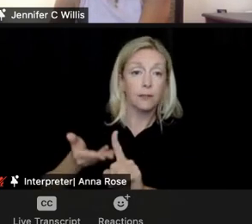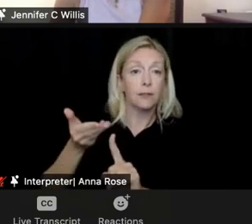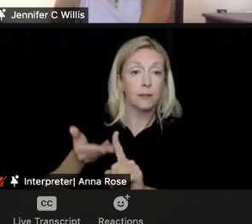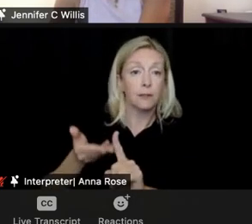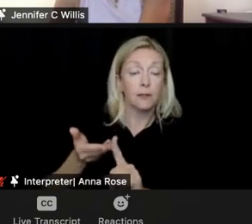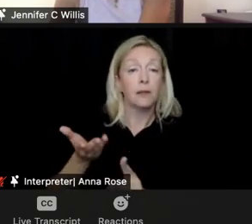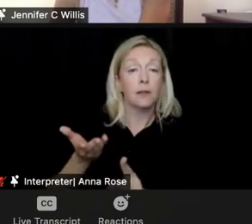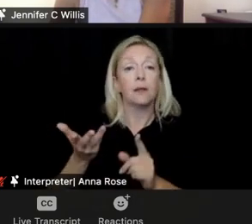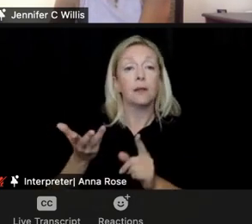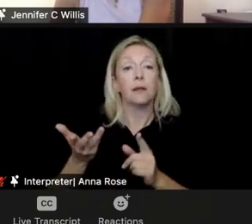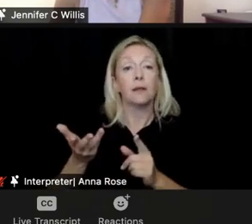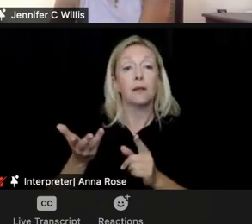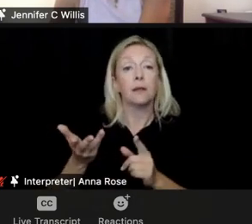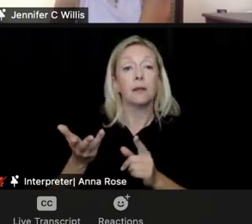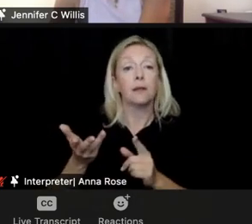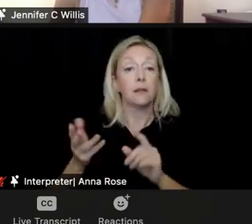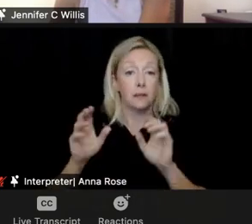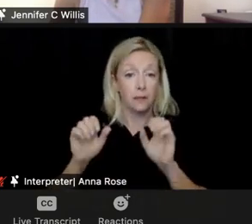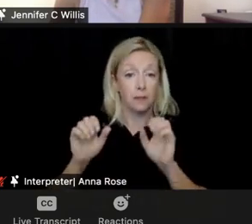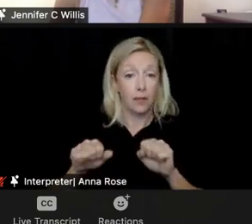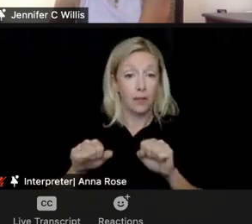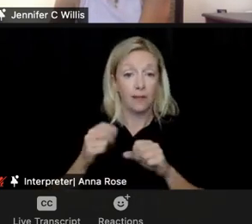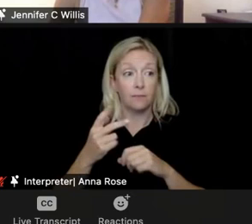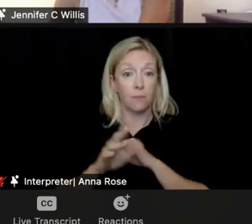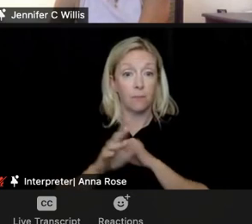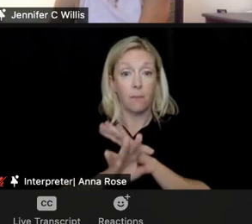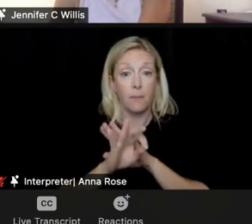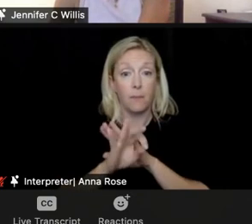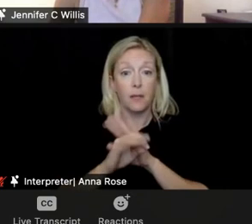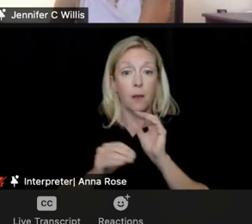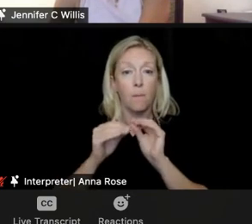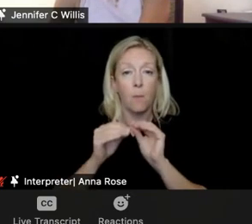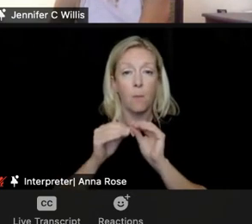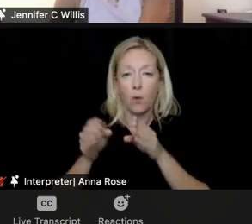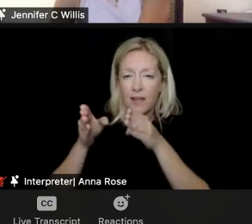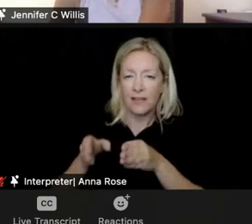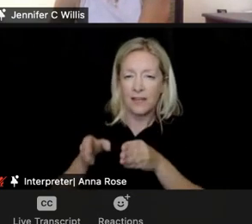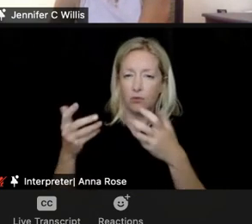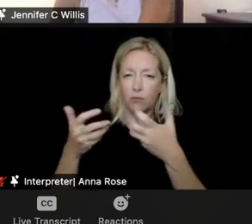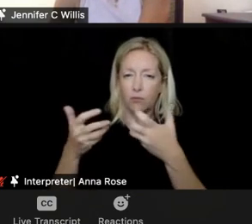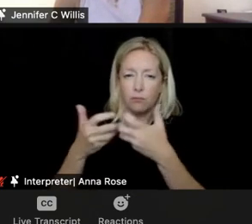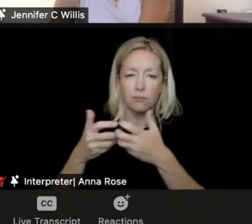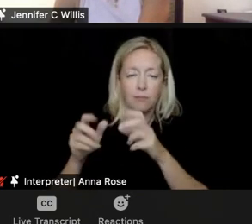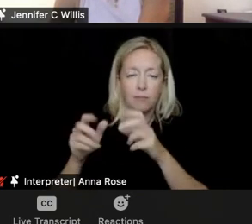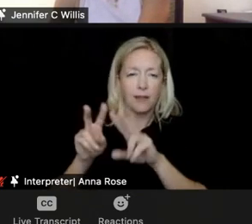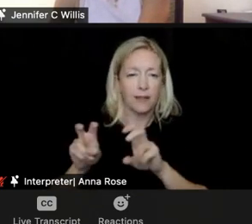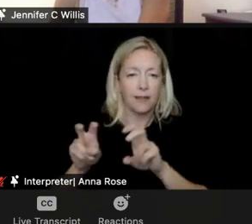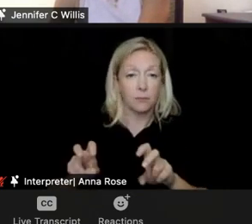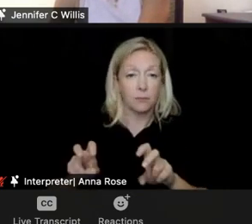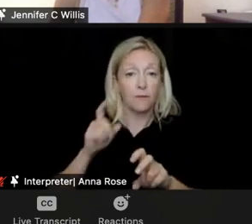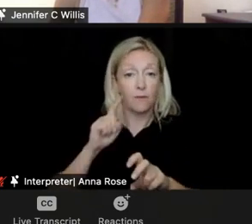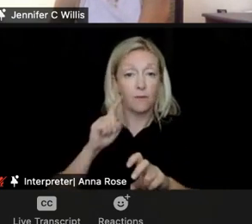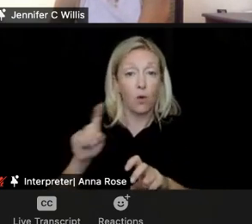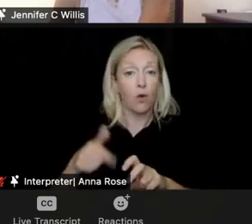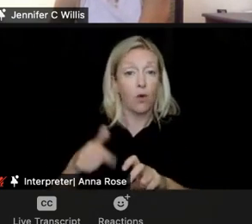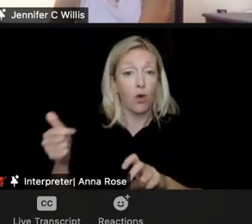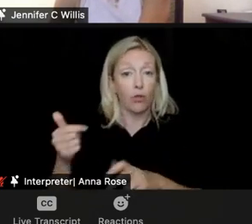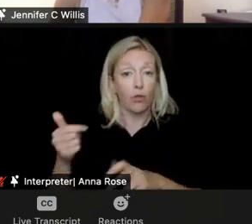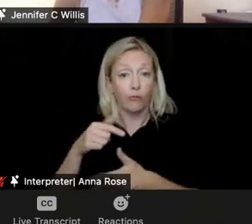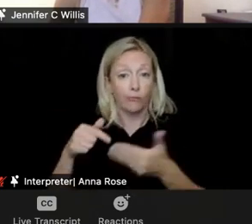be more individualized assessment that's needed in other categories or in these categories. You may need